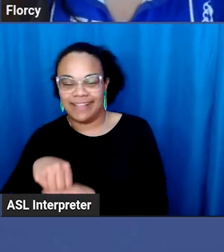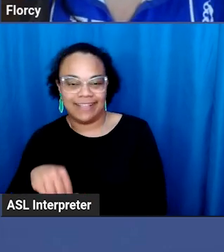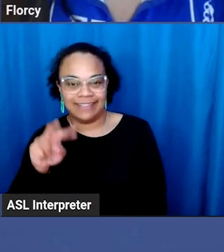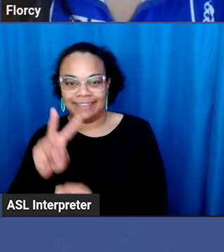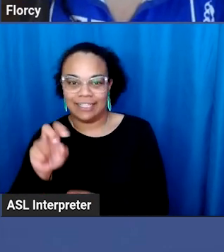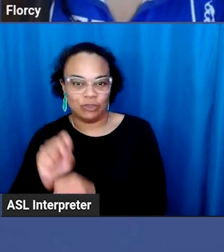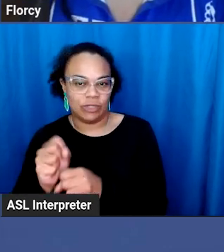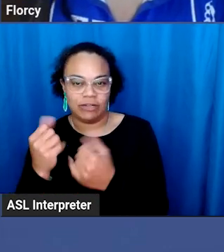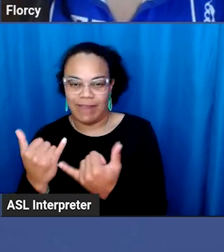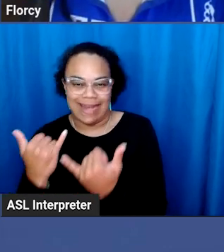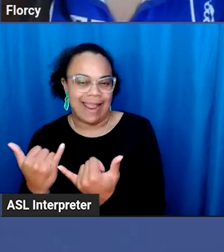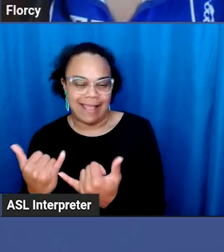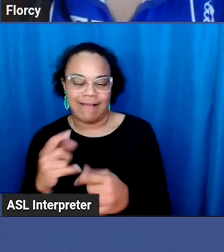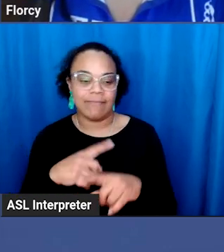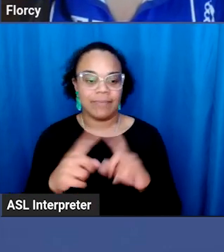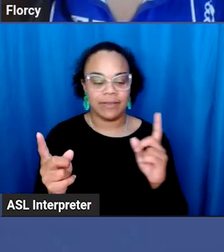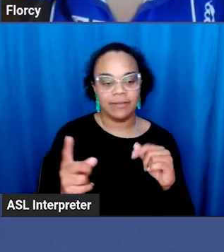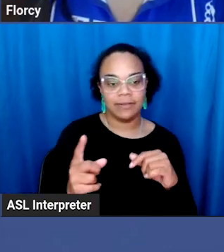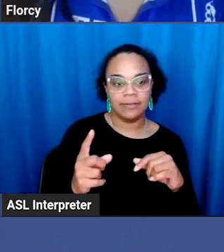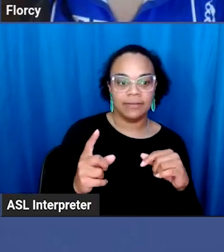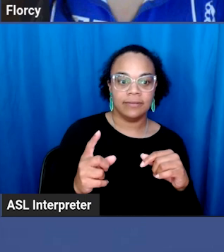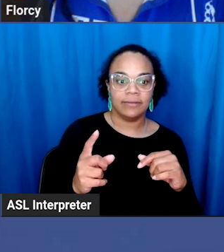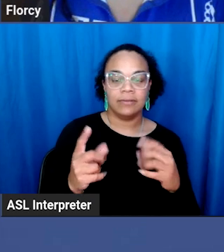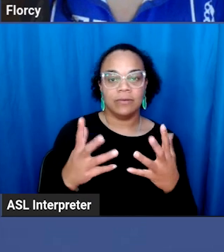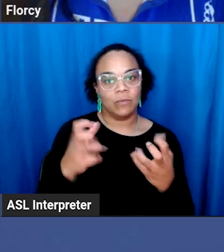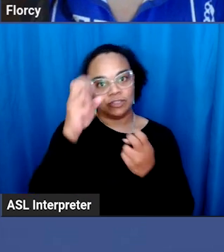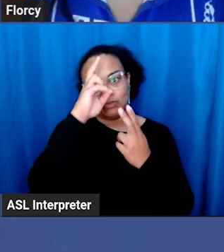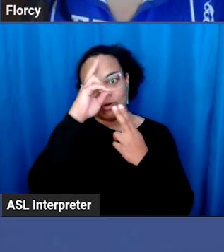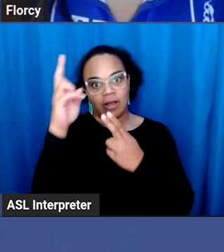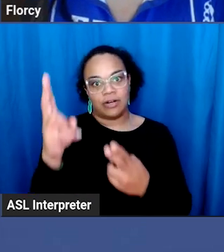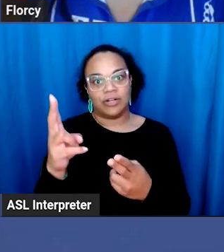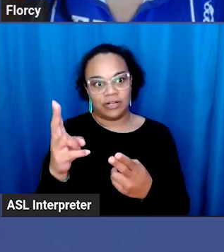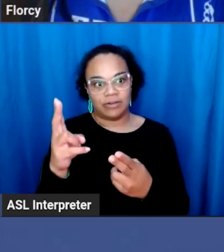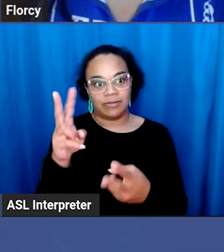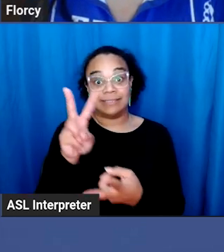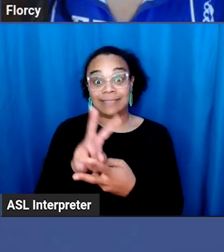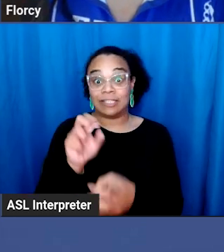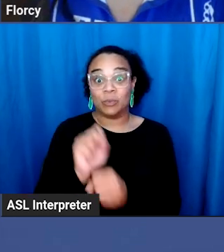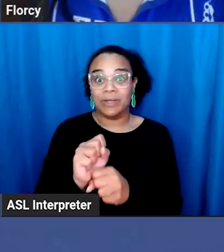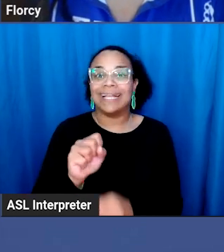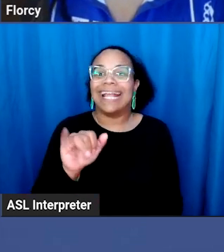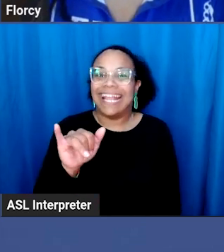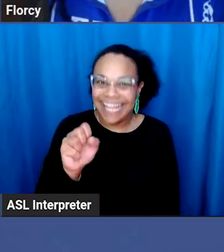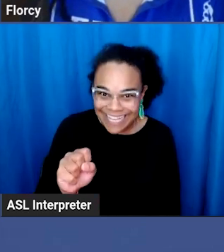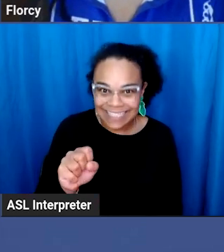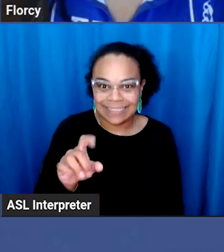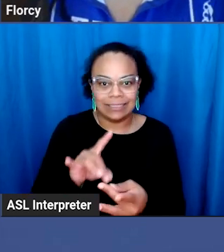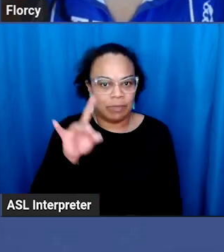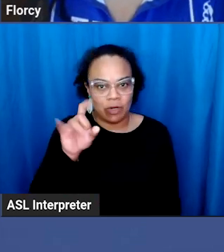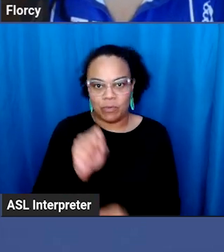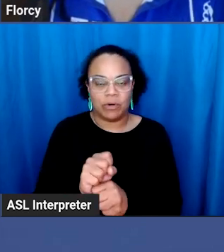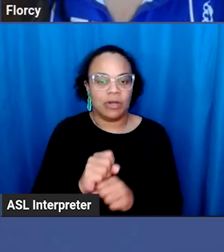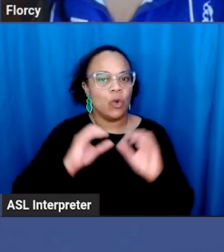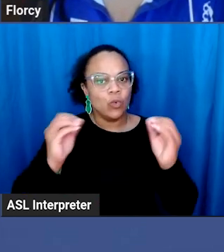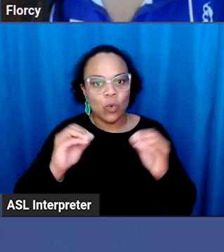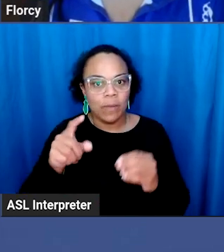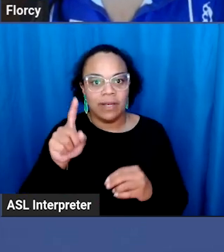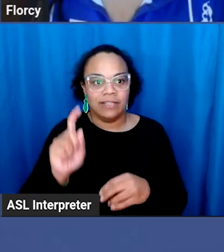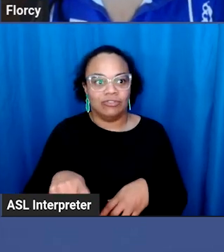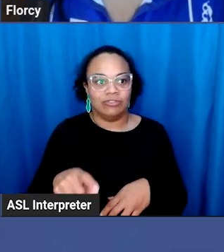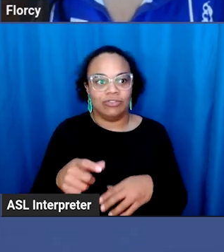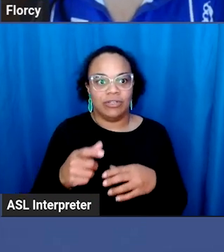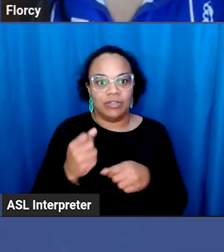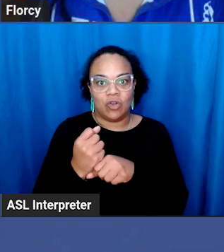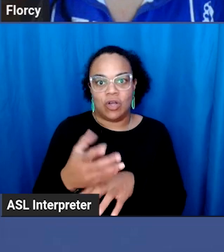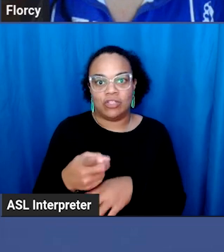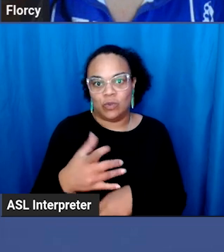but, just like honoring the fact that sex work is spirit work and can nobody make you feel like it's not